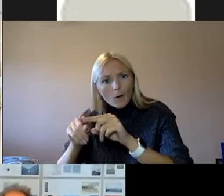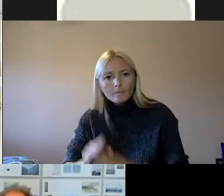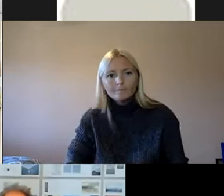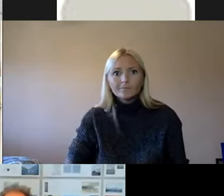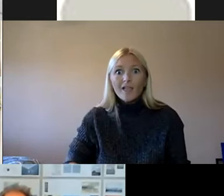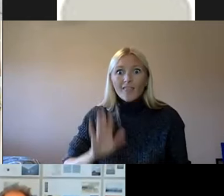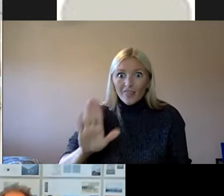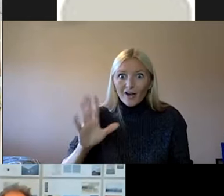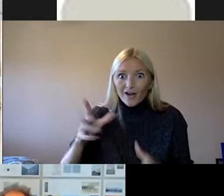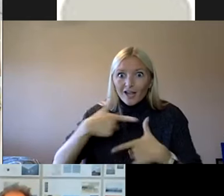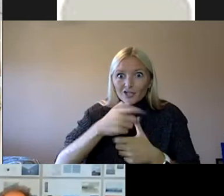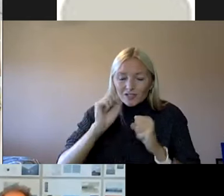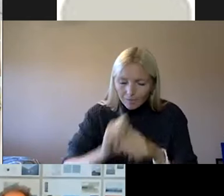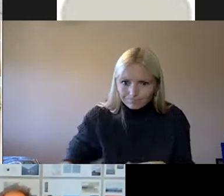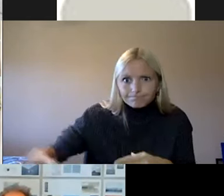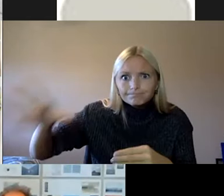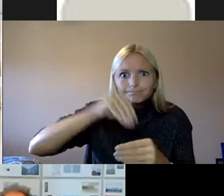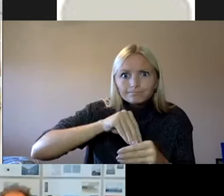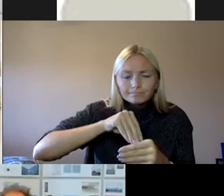this, they can focus on this in a more